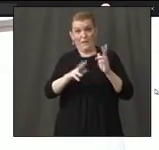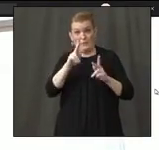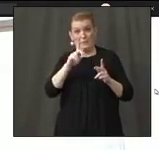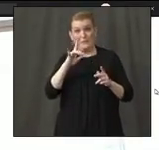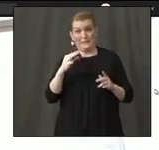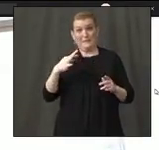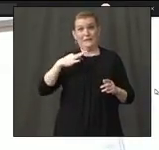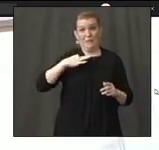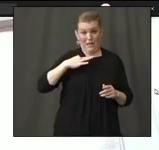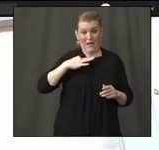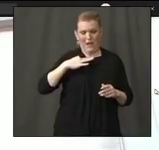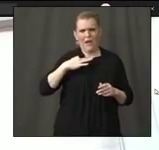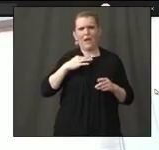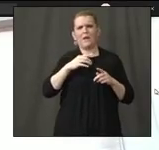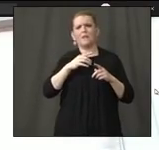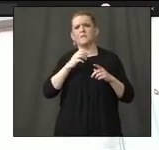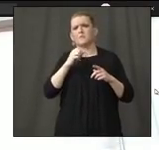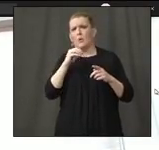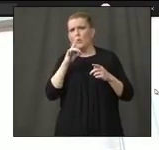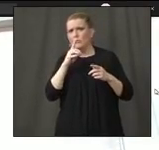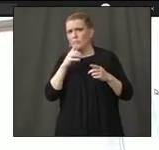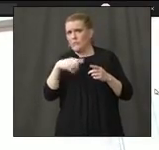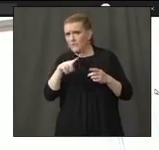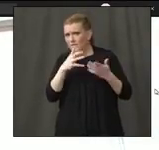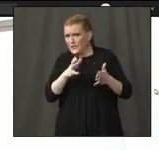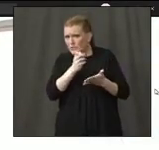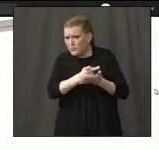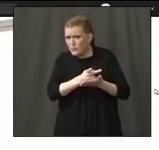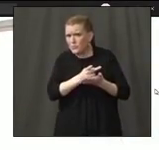Mute. Yep.